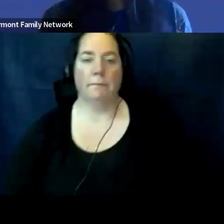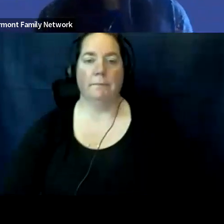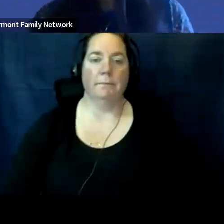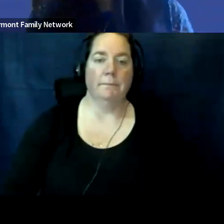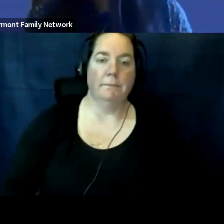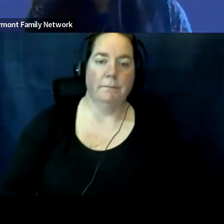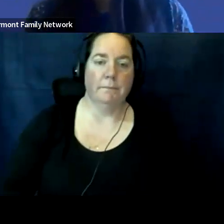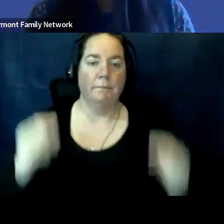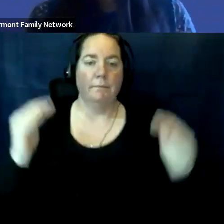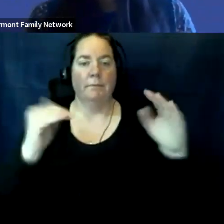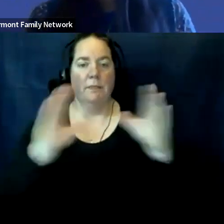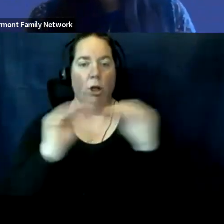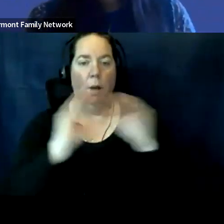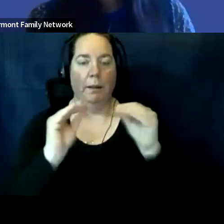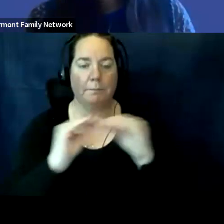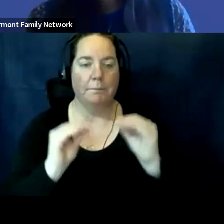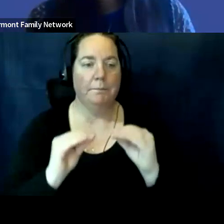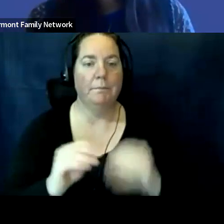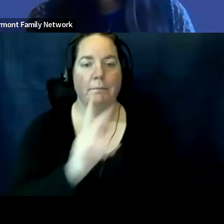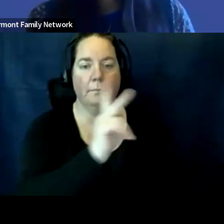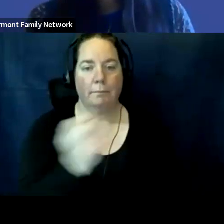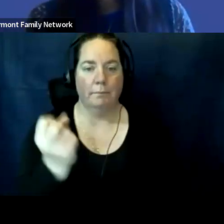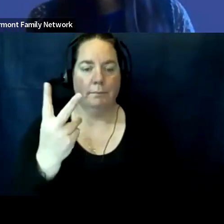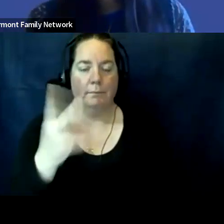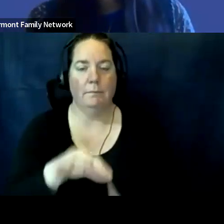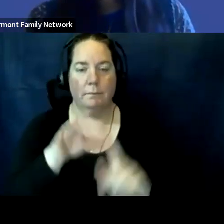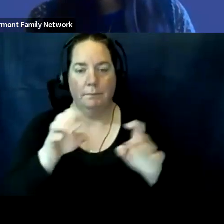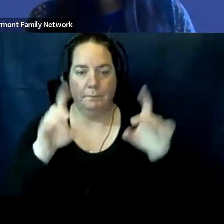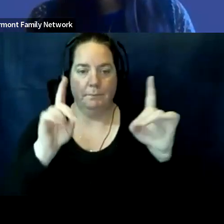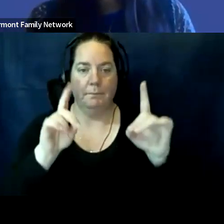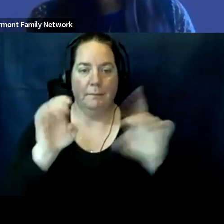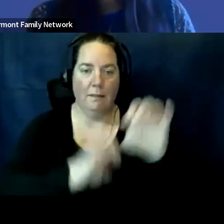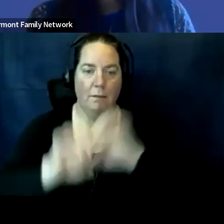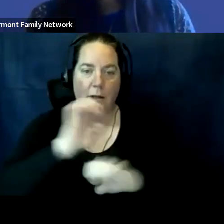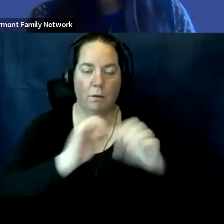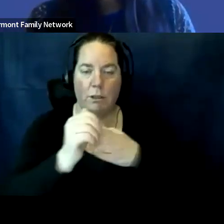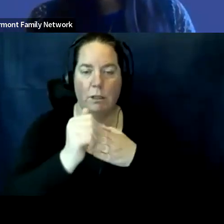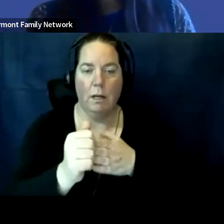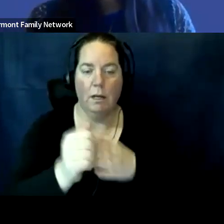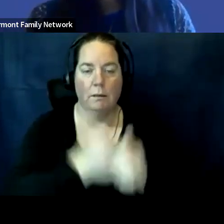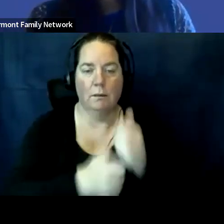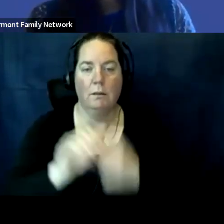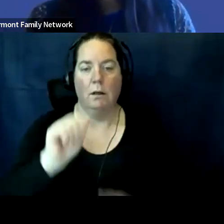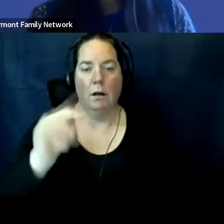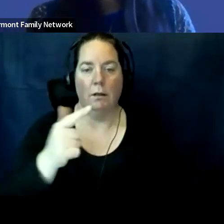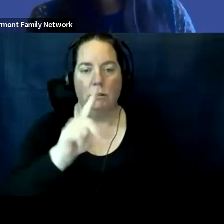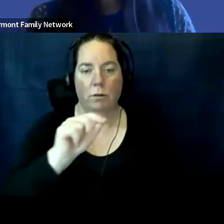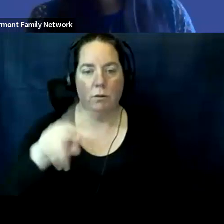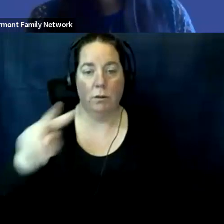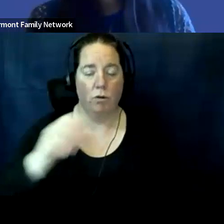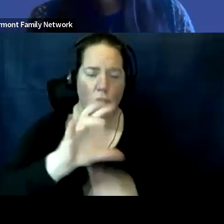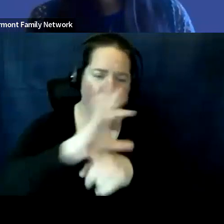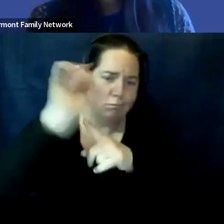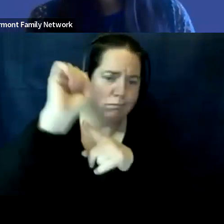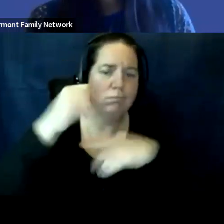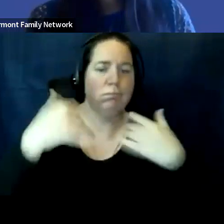one is a comment. The K through 12 Special Education Evaluation Guide under August 2022 is awesome and